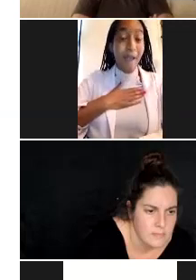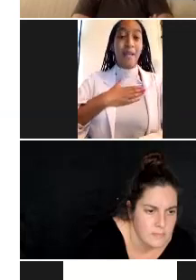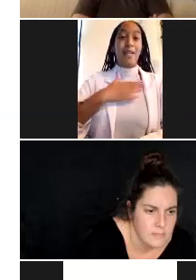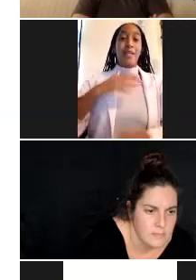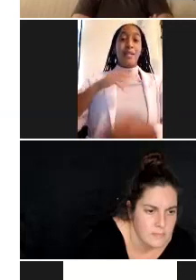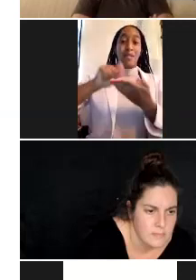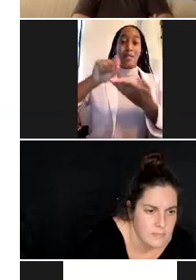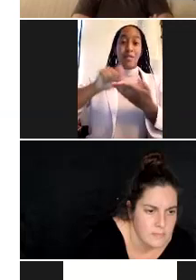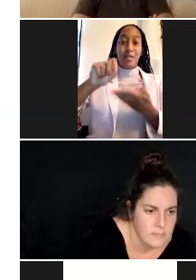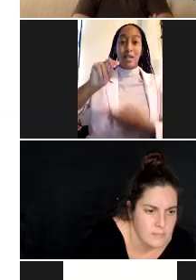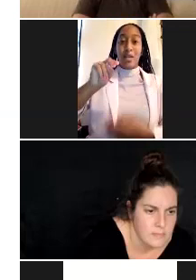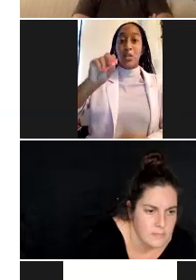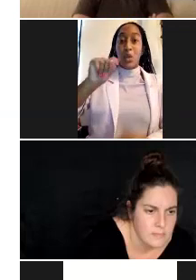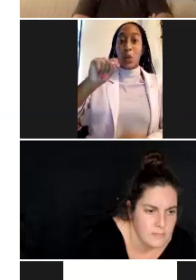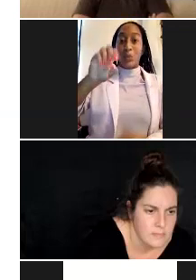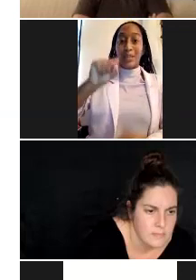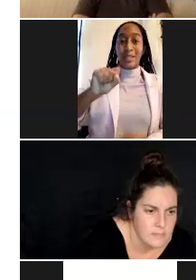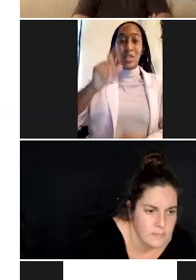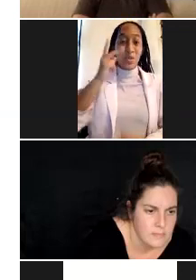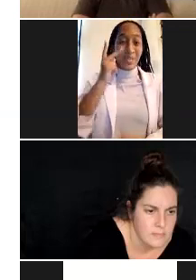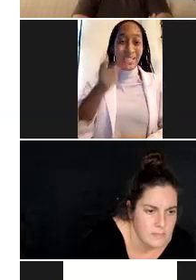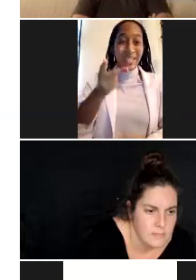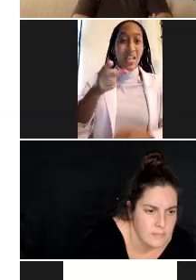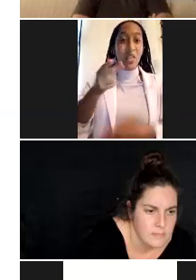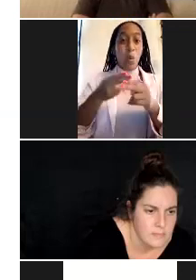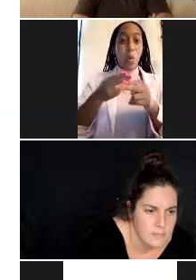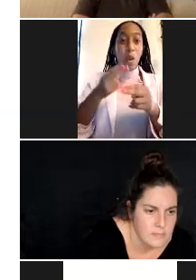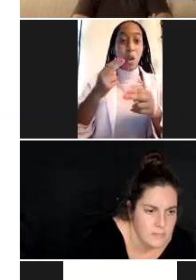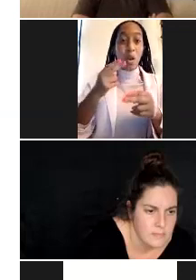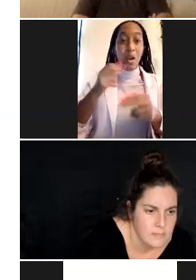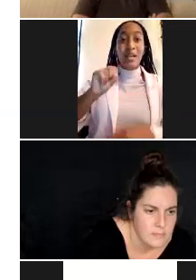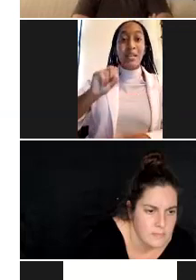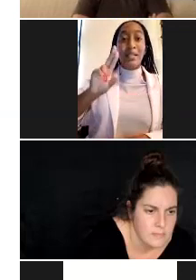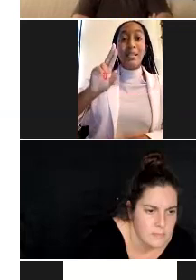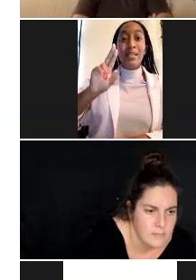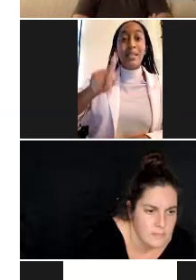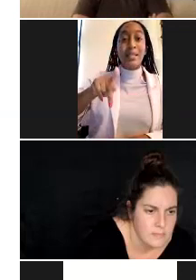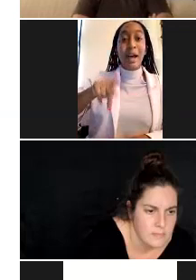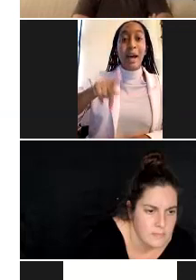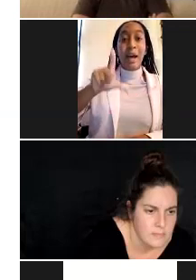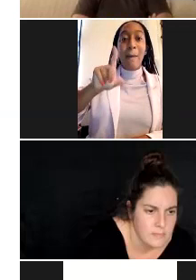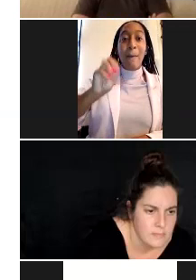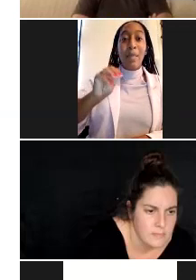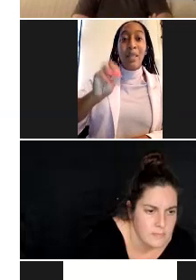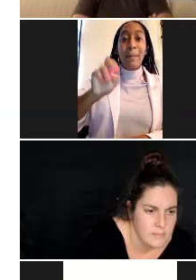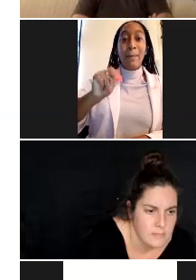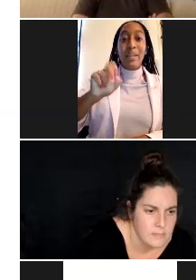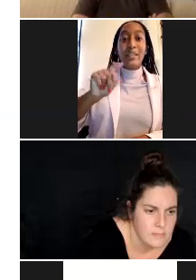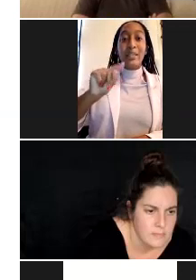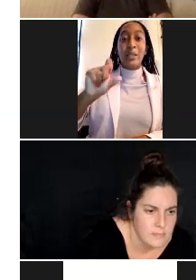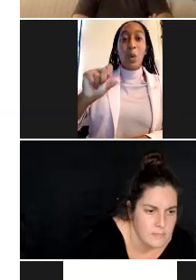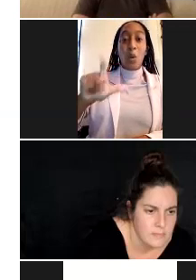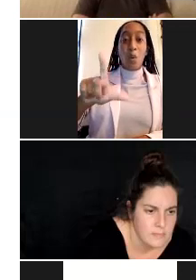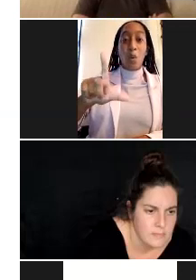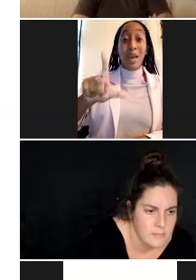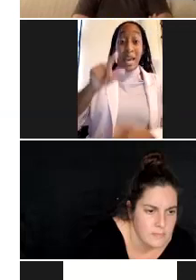link to extra notes for you. You can't use those either. So you have to truly go and find your own sources.